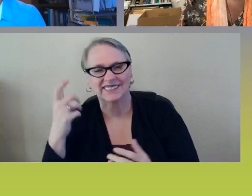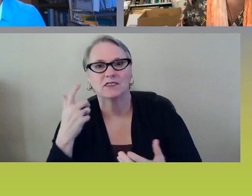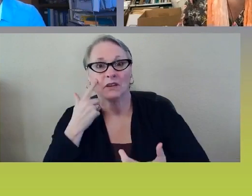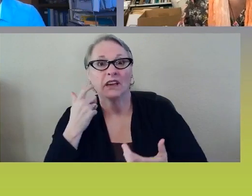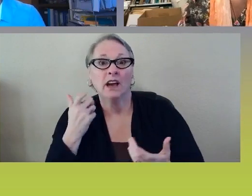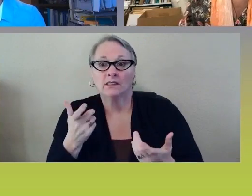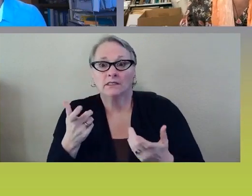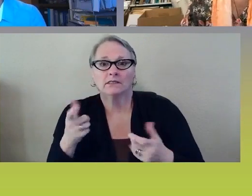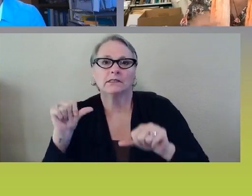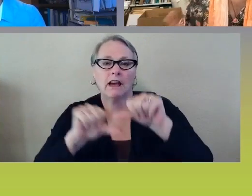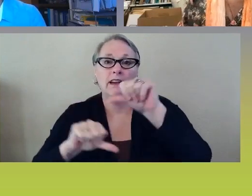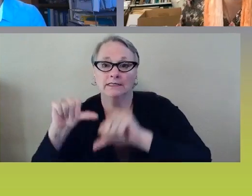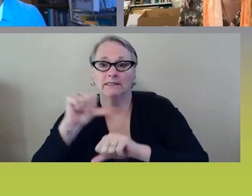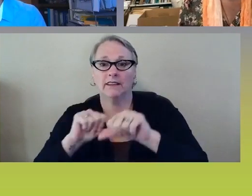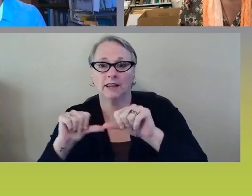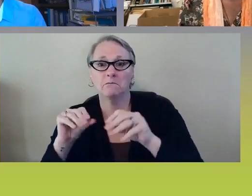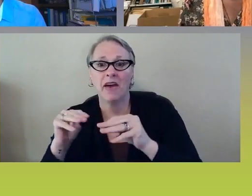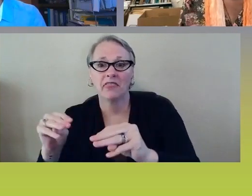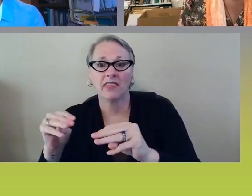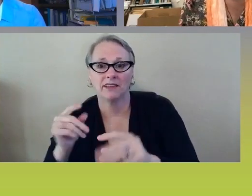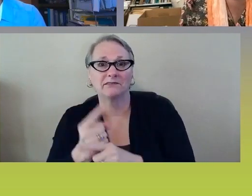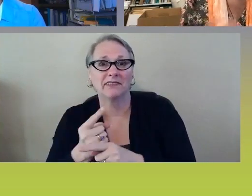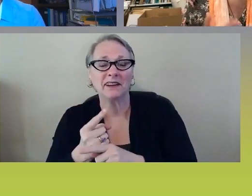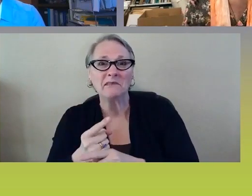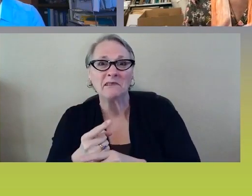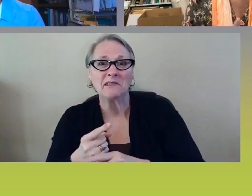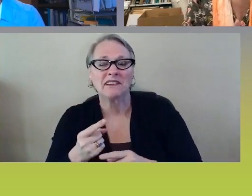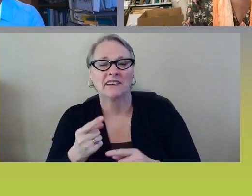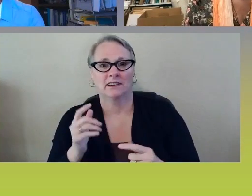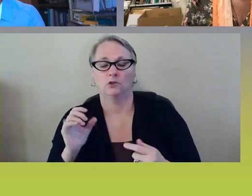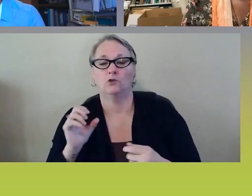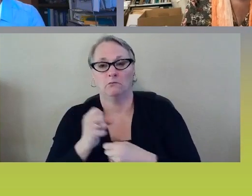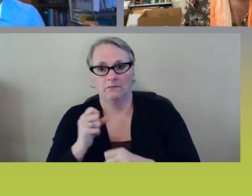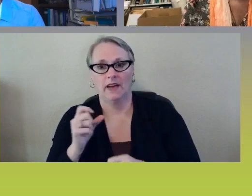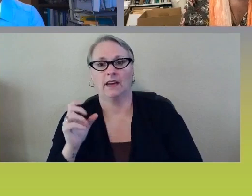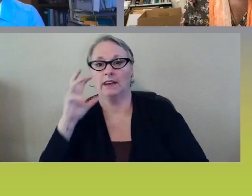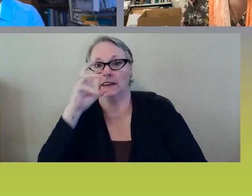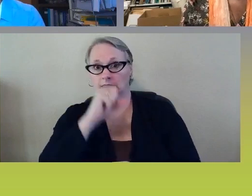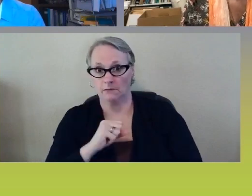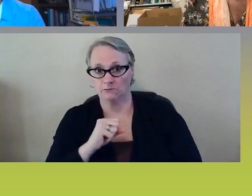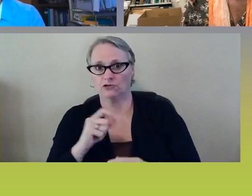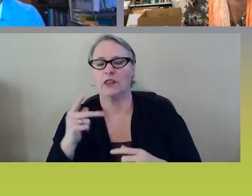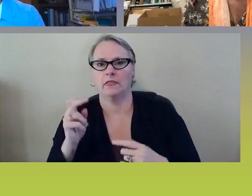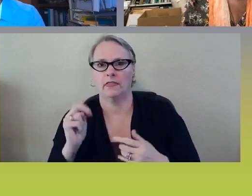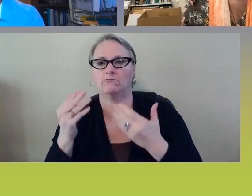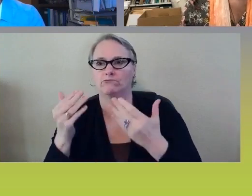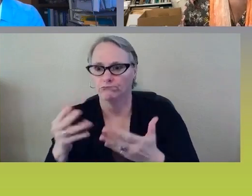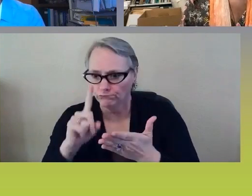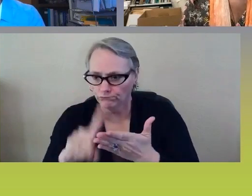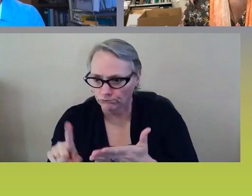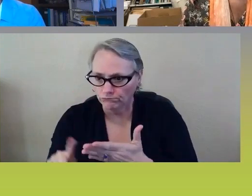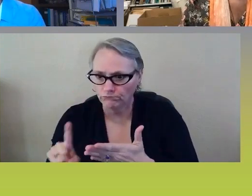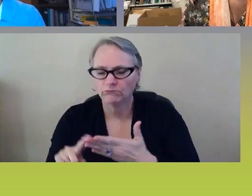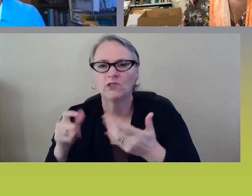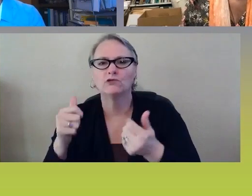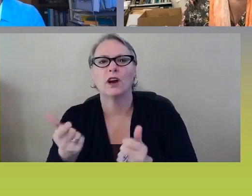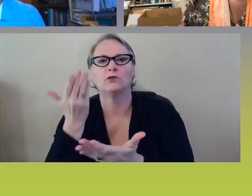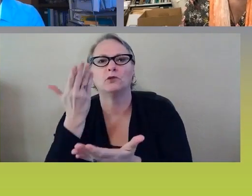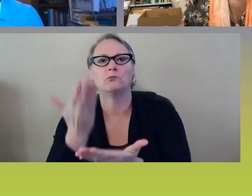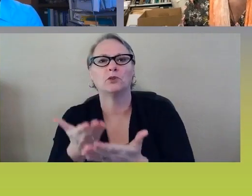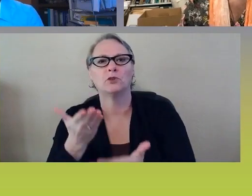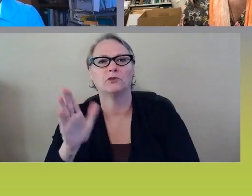method. There is an assumption, there is a thesis, and then you go and try to prove